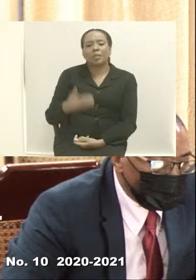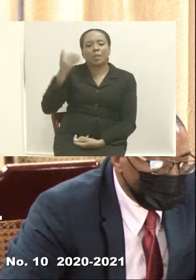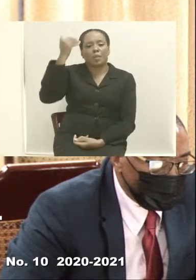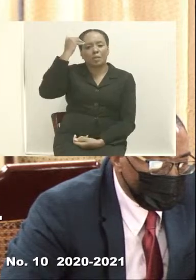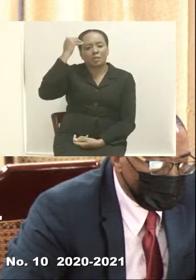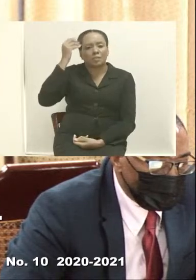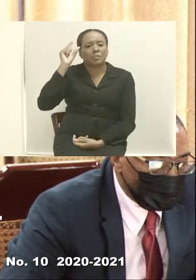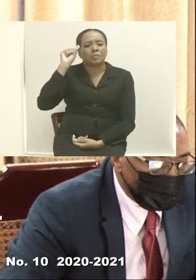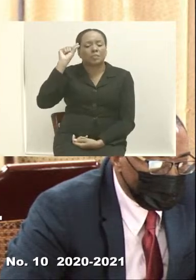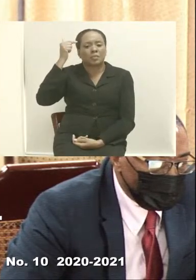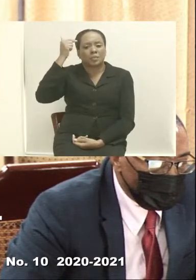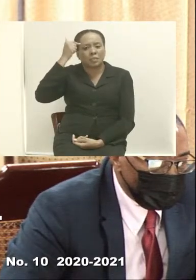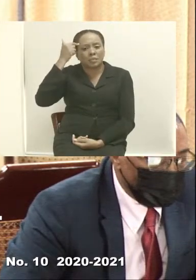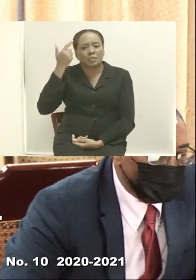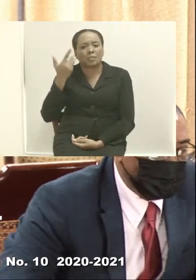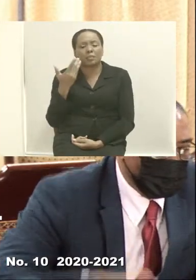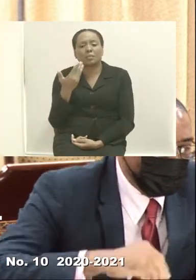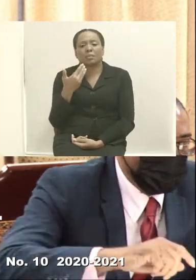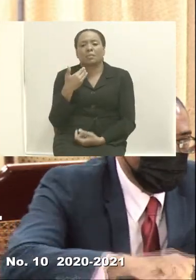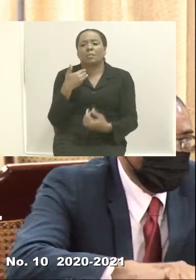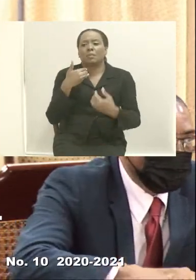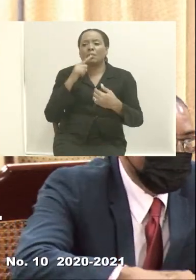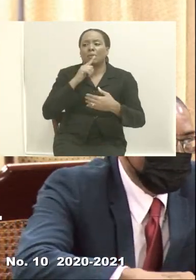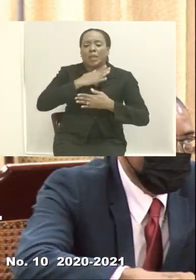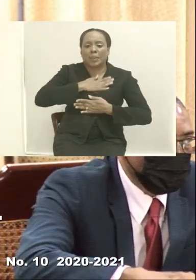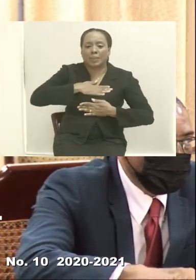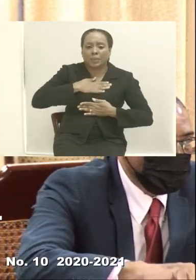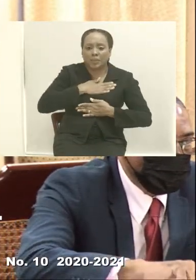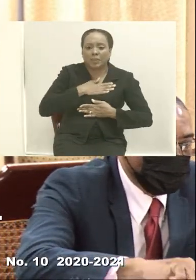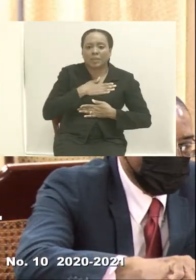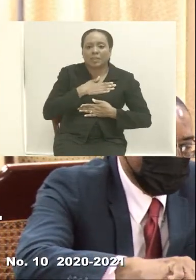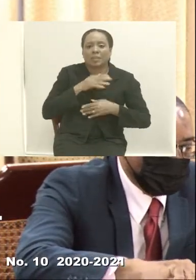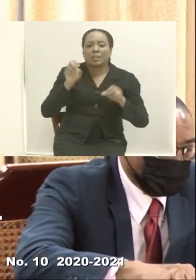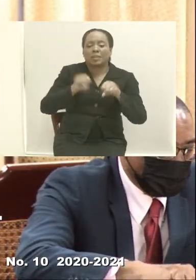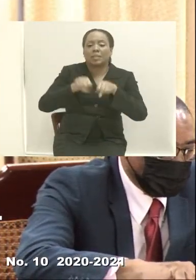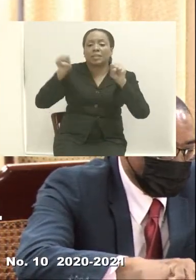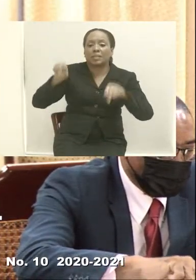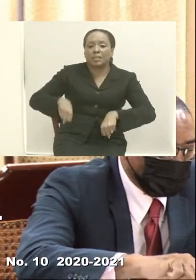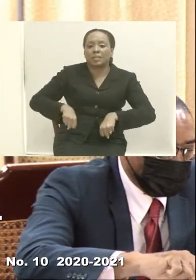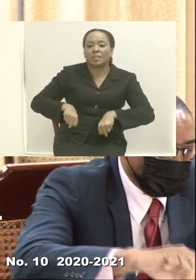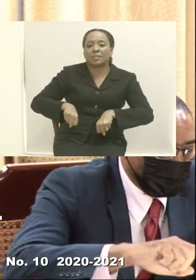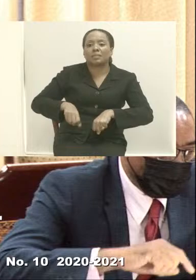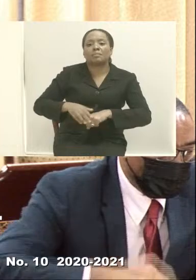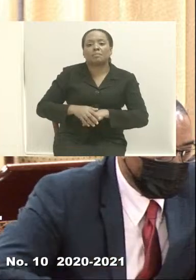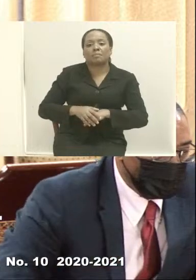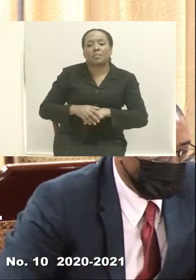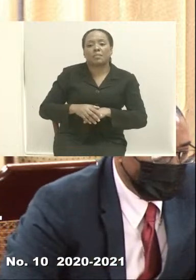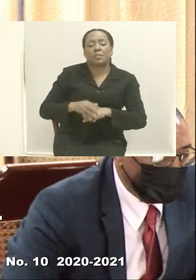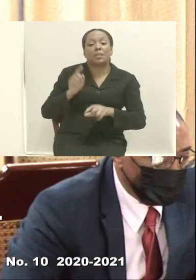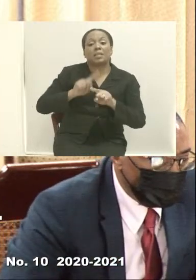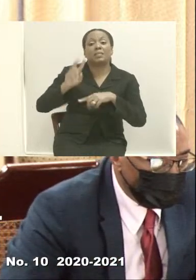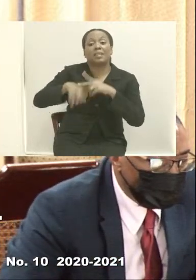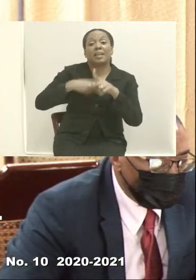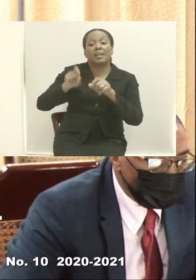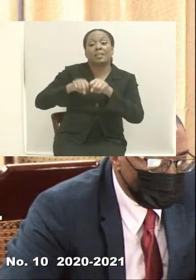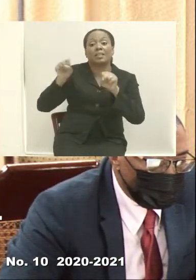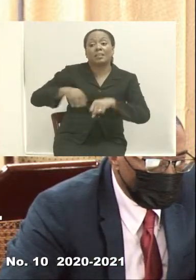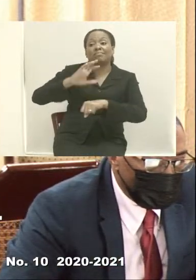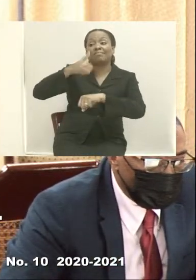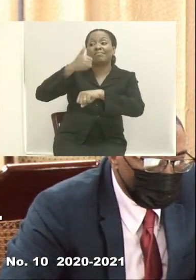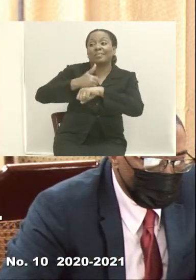solar thermal systems input into energy contribution in Barbados, seeing that they have been there for quite a